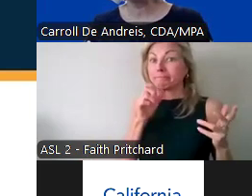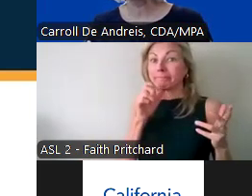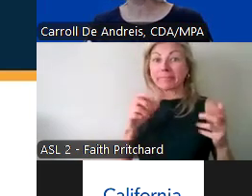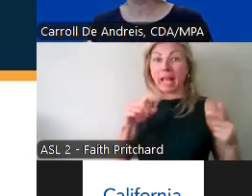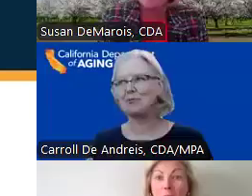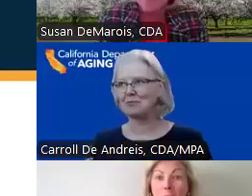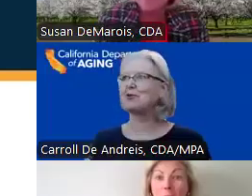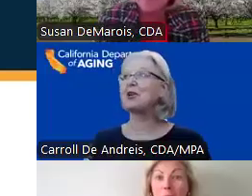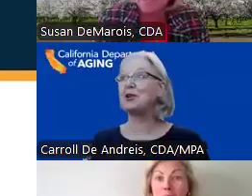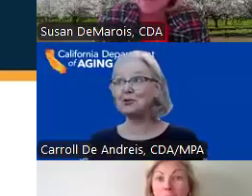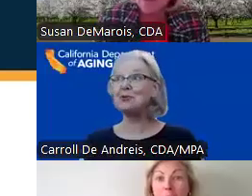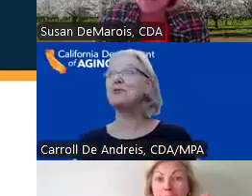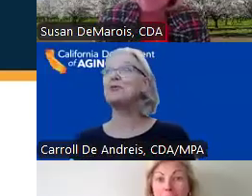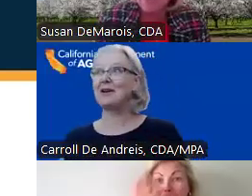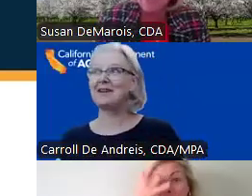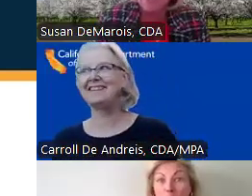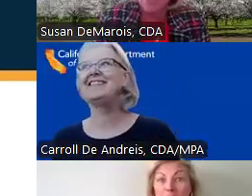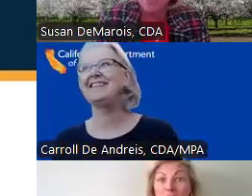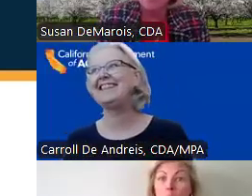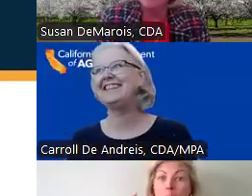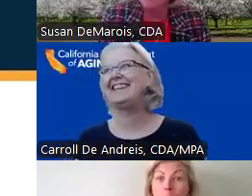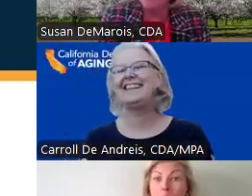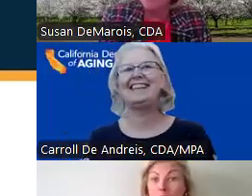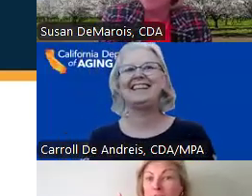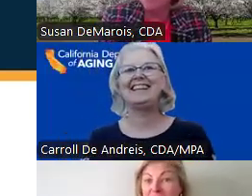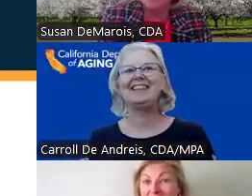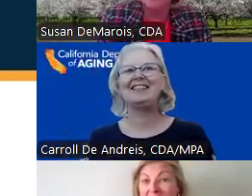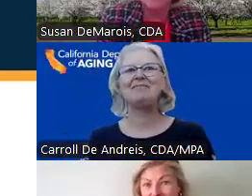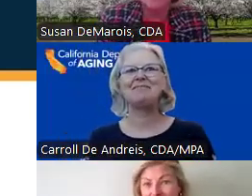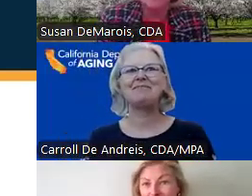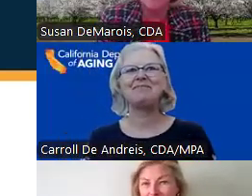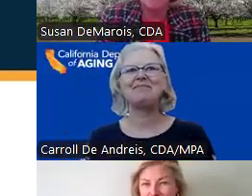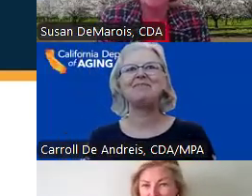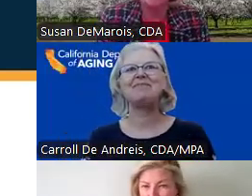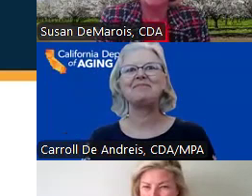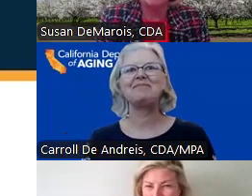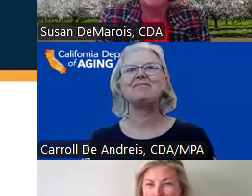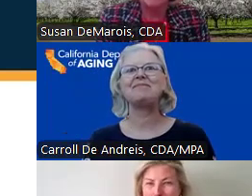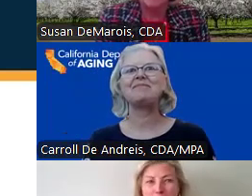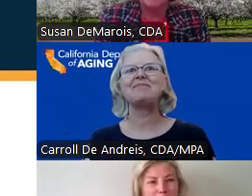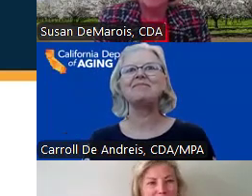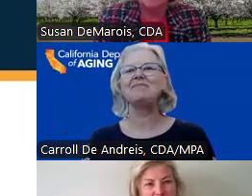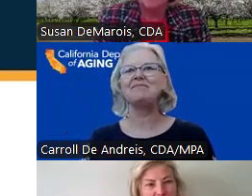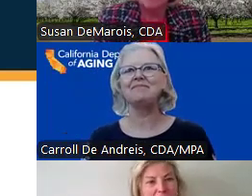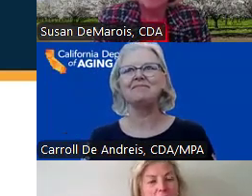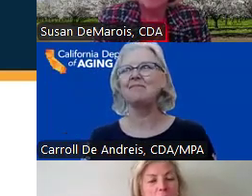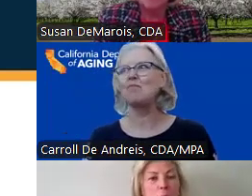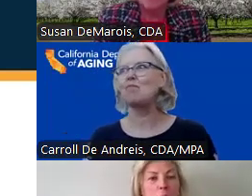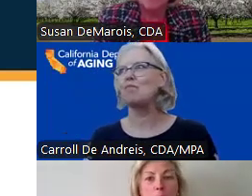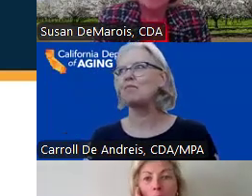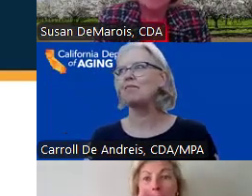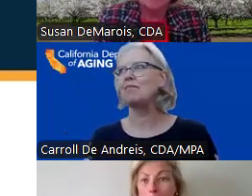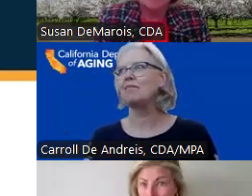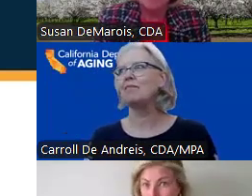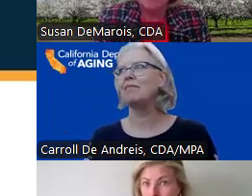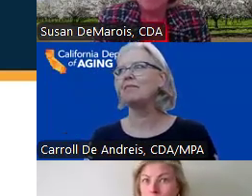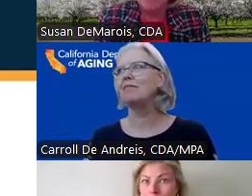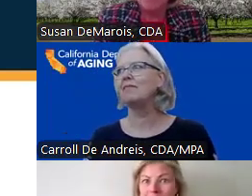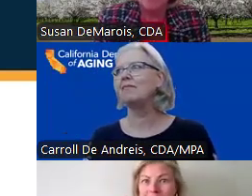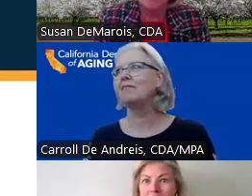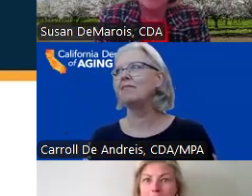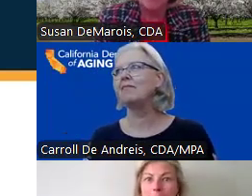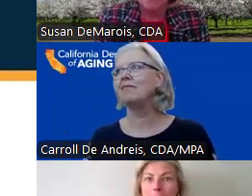just thank all of our members. I will members of the Impact Committee as well as